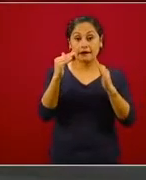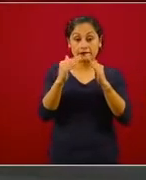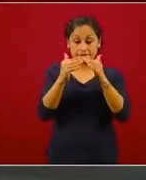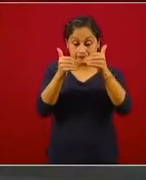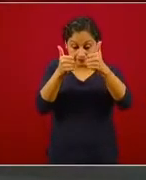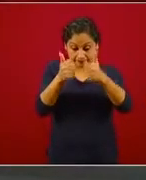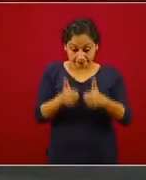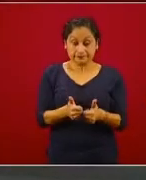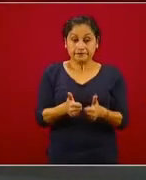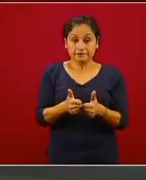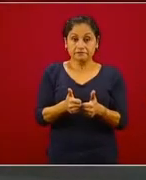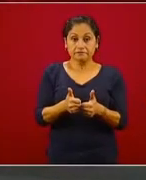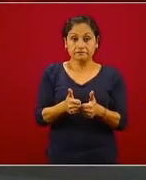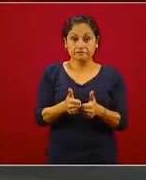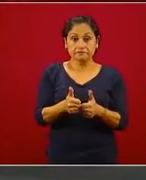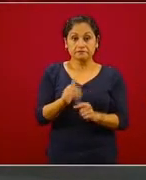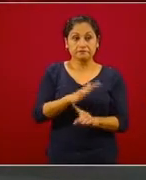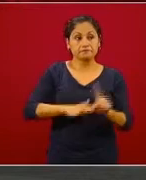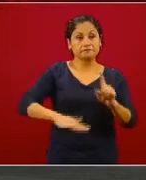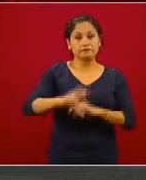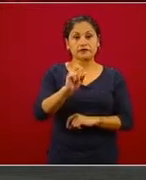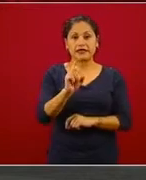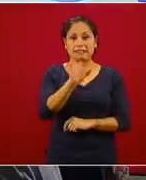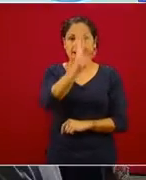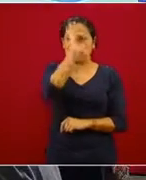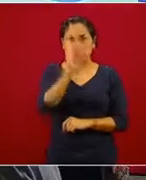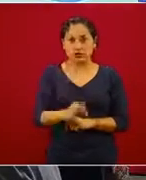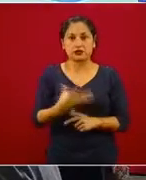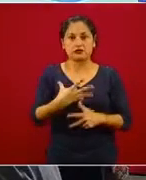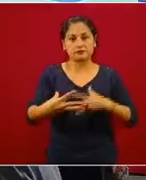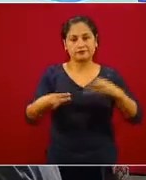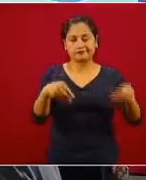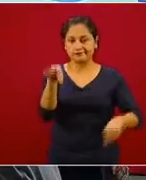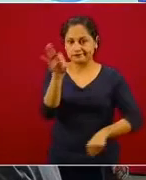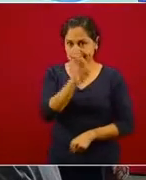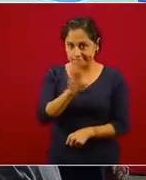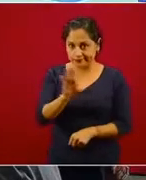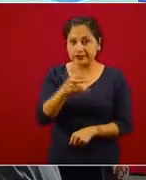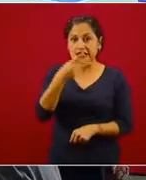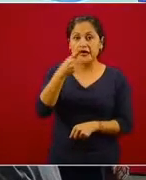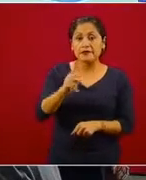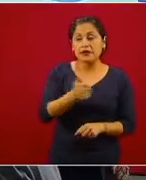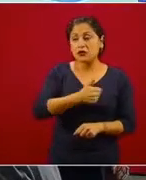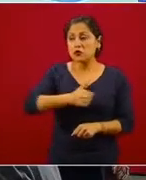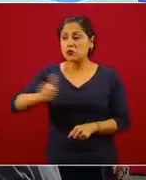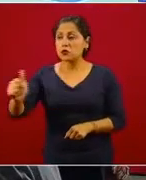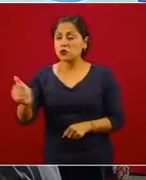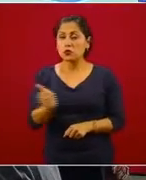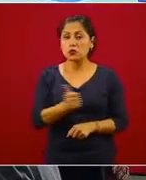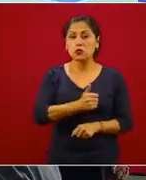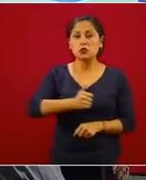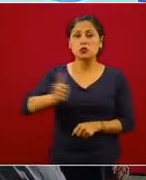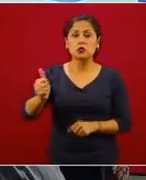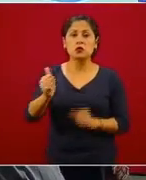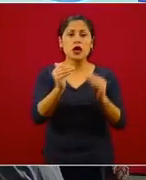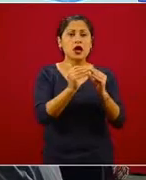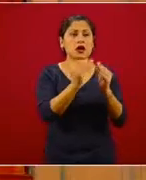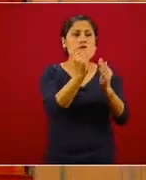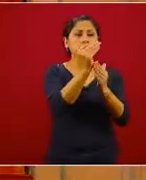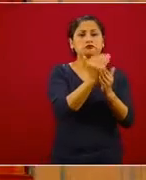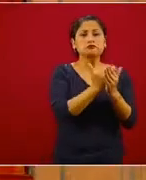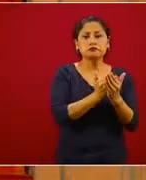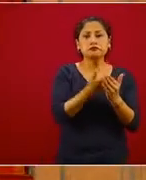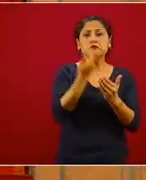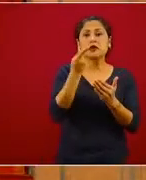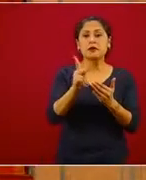And then we have the care at home. When we're isolating at home, so we have 30% of the